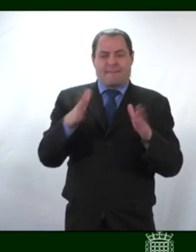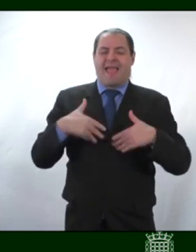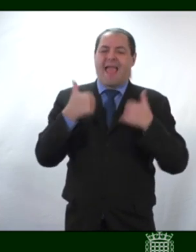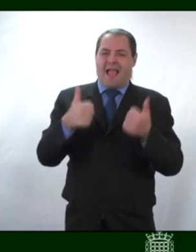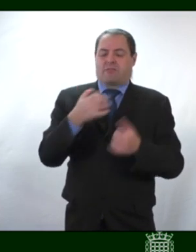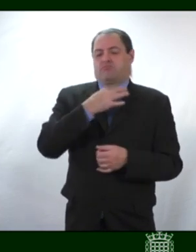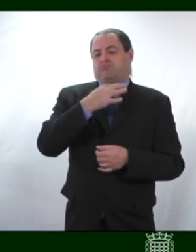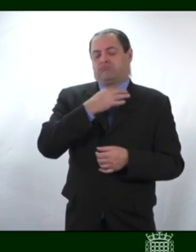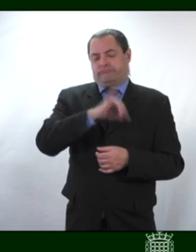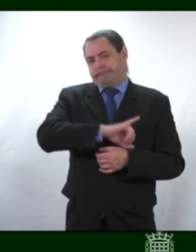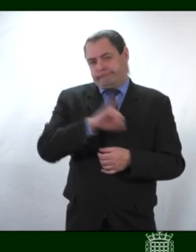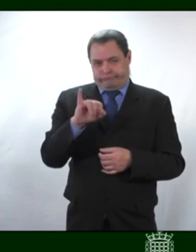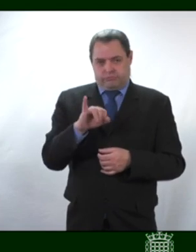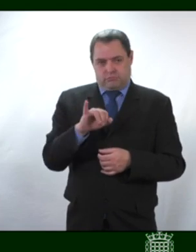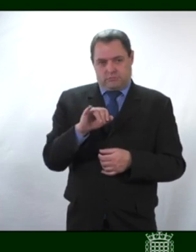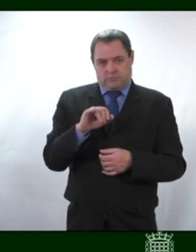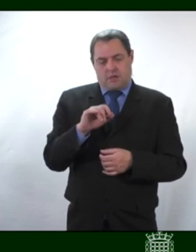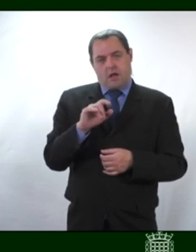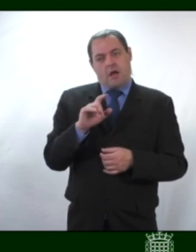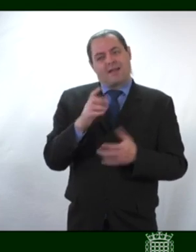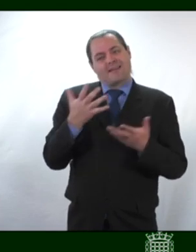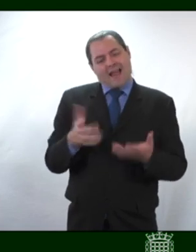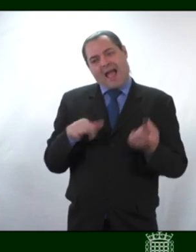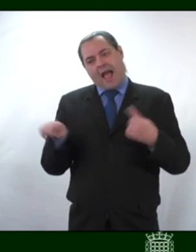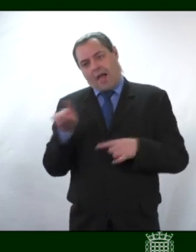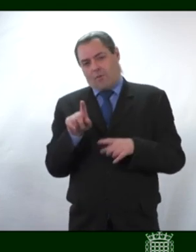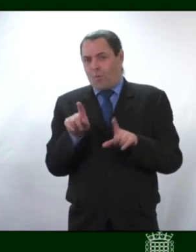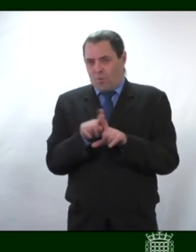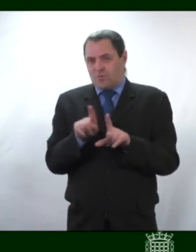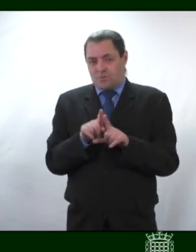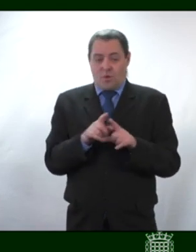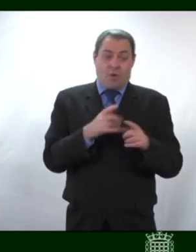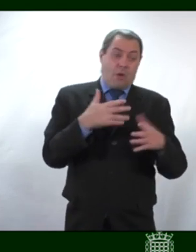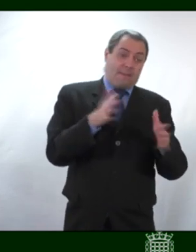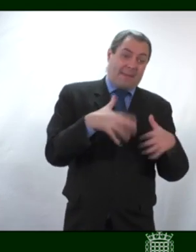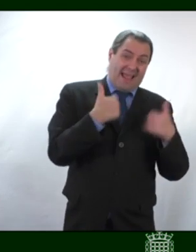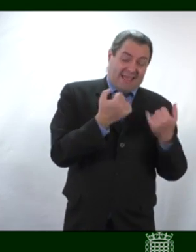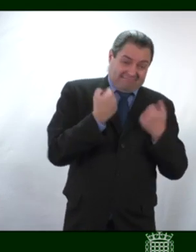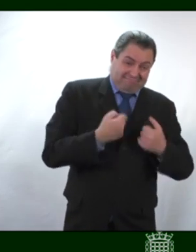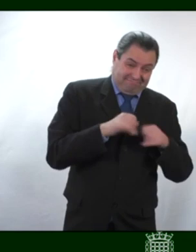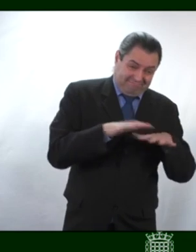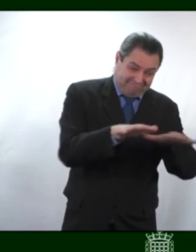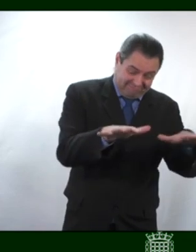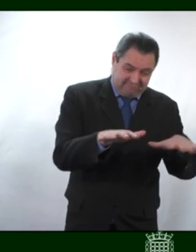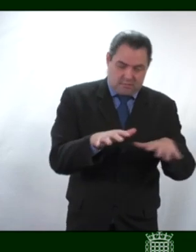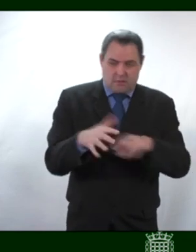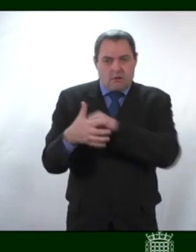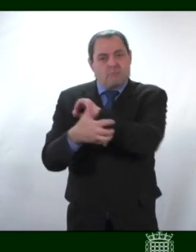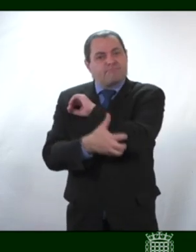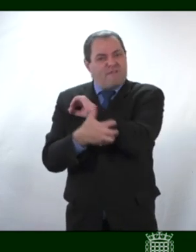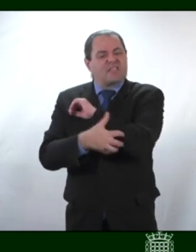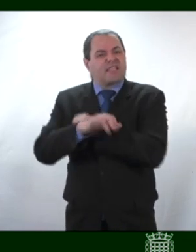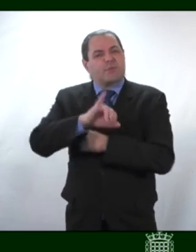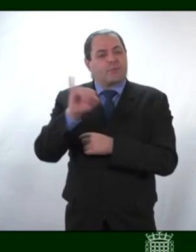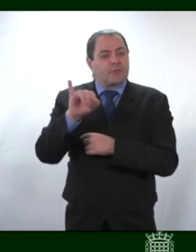now a widespread real threat of poverty. So whether the 60 million is on the table or off the table is actually immaterial. It's not